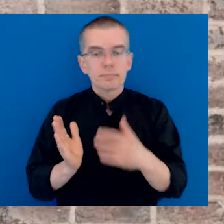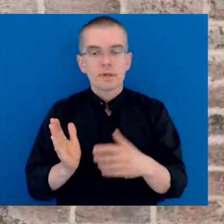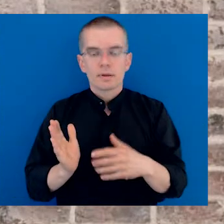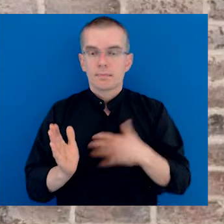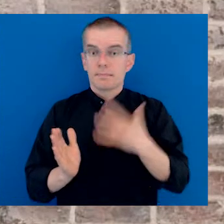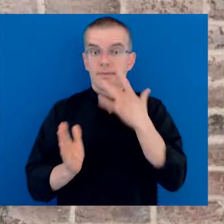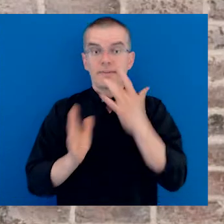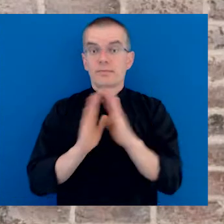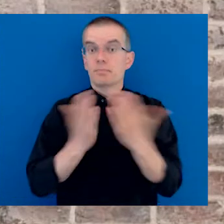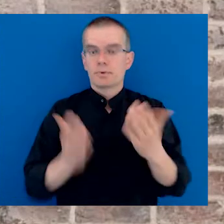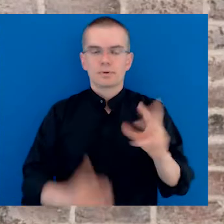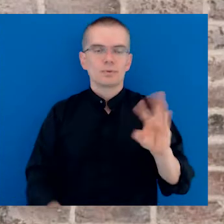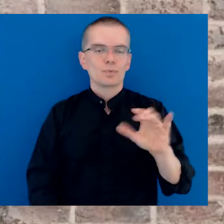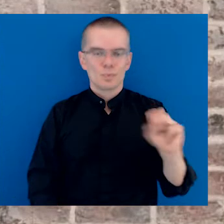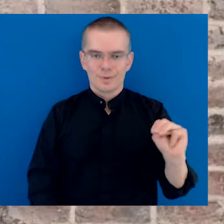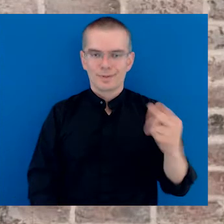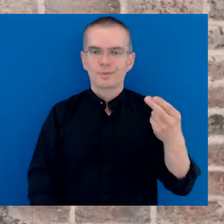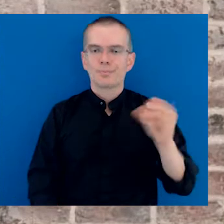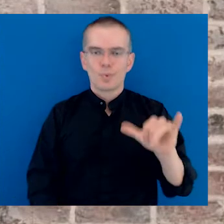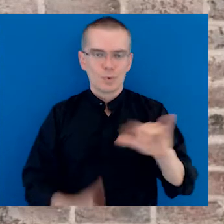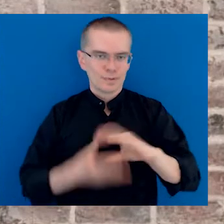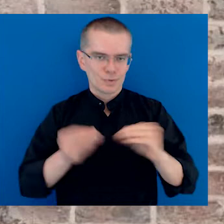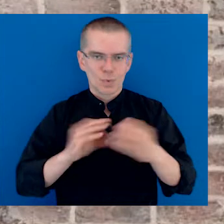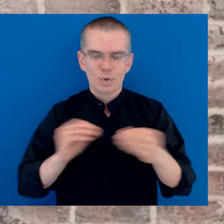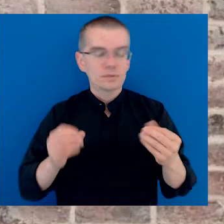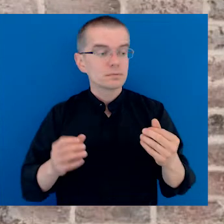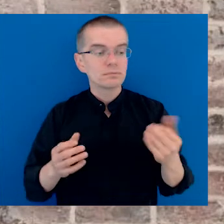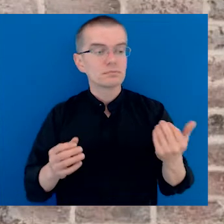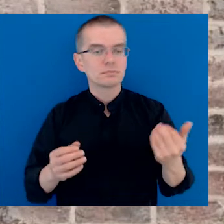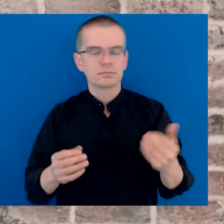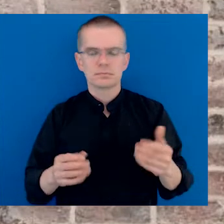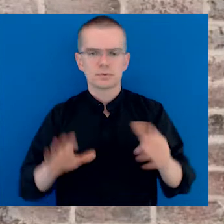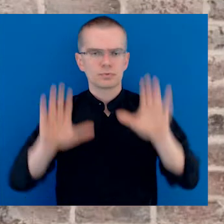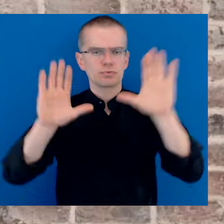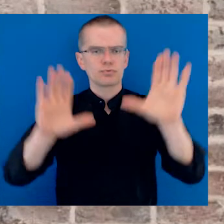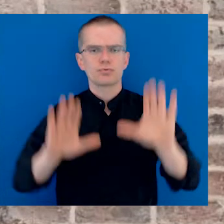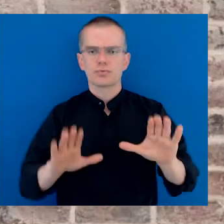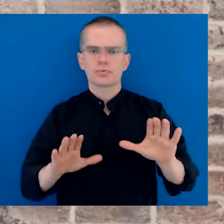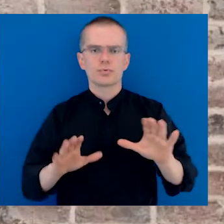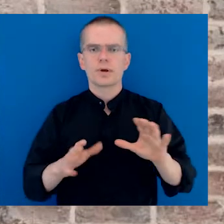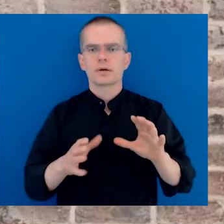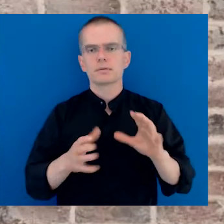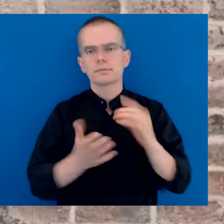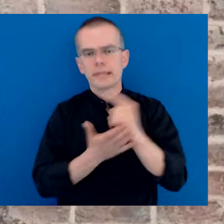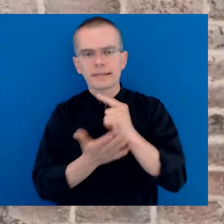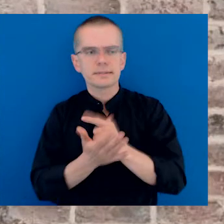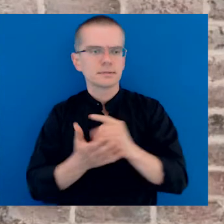the William Hoy story. It's got so much of a message, in addition to